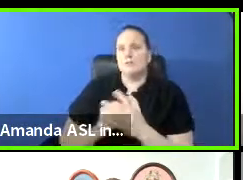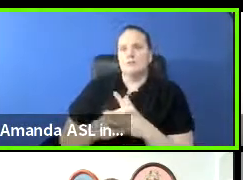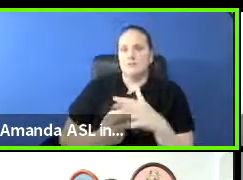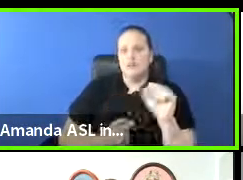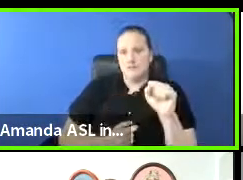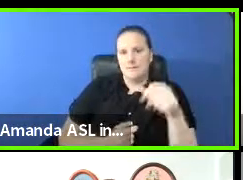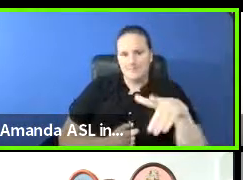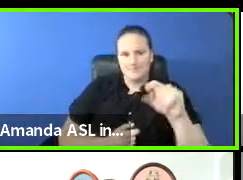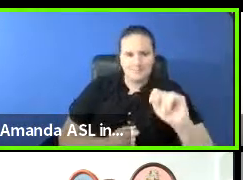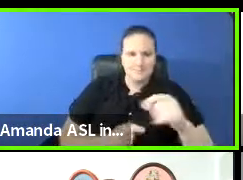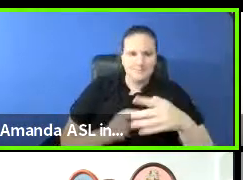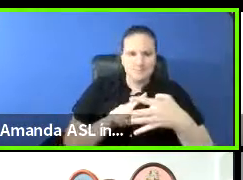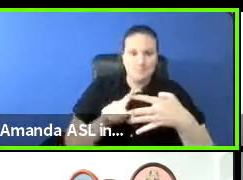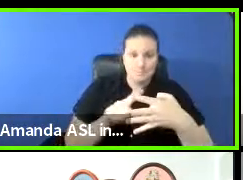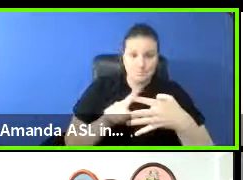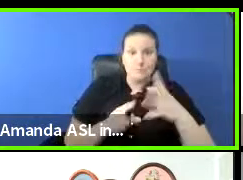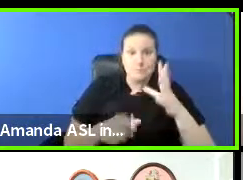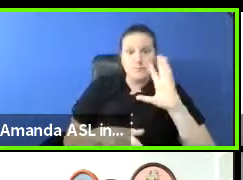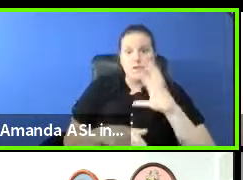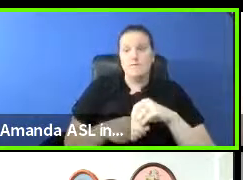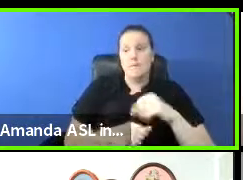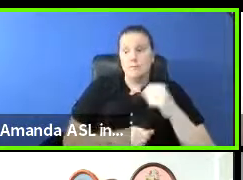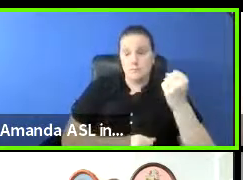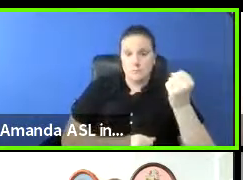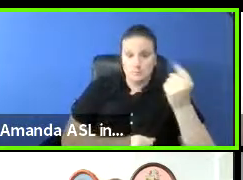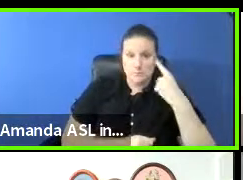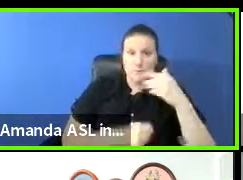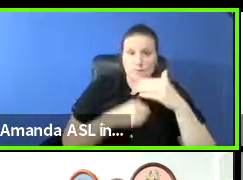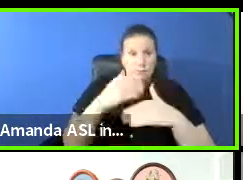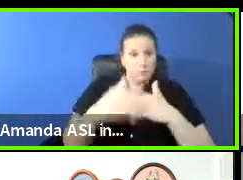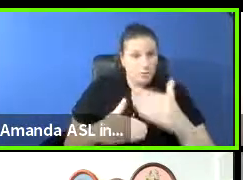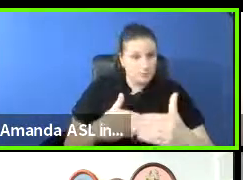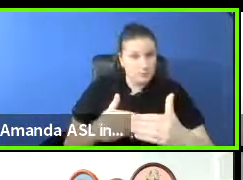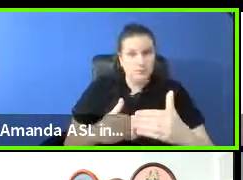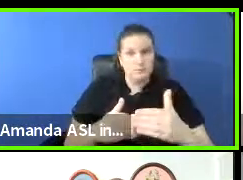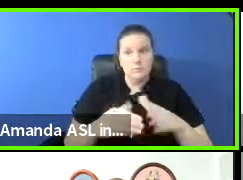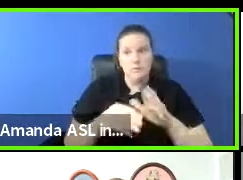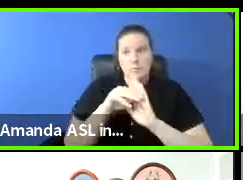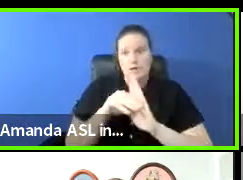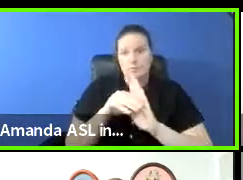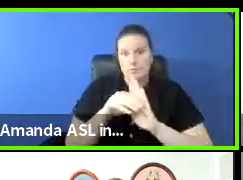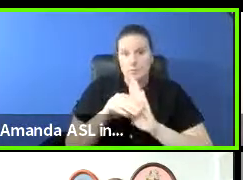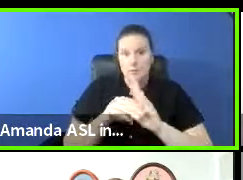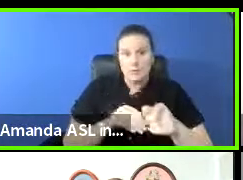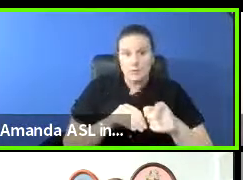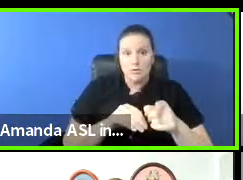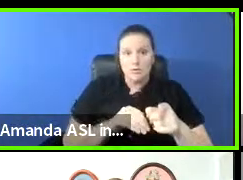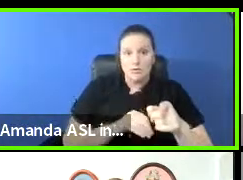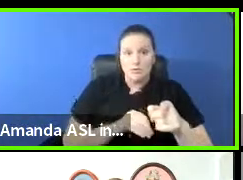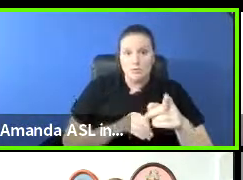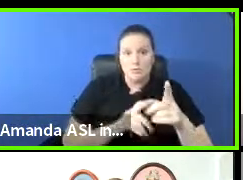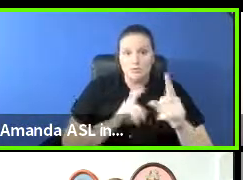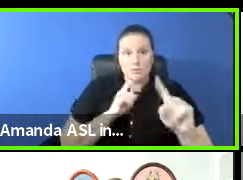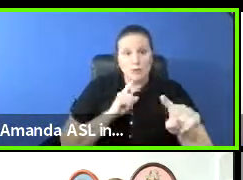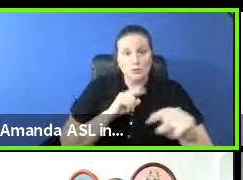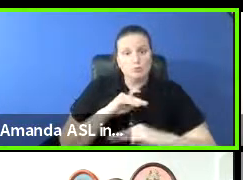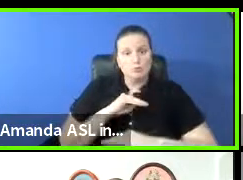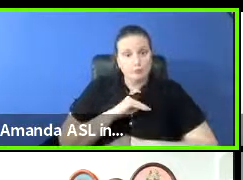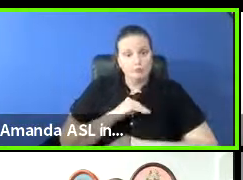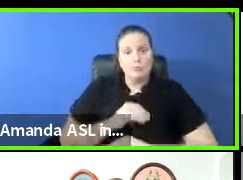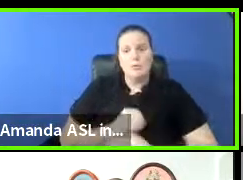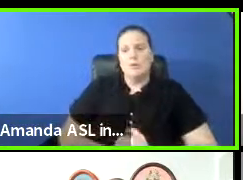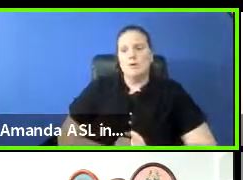be involved in understanding the processes and the modeling to get to the answers.